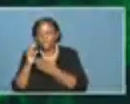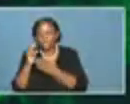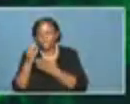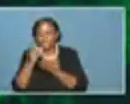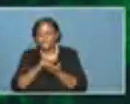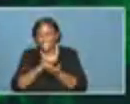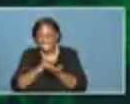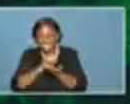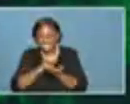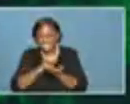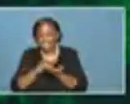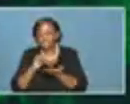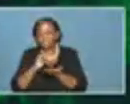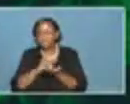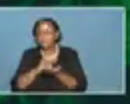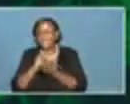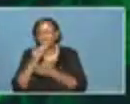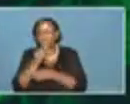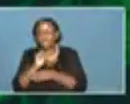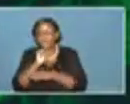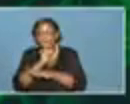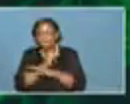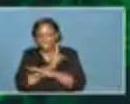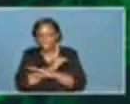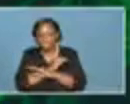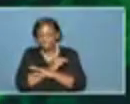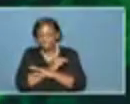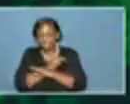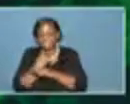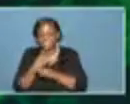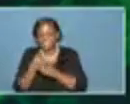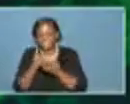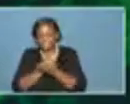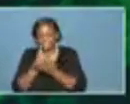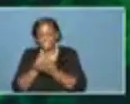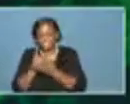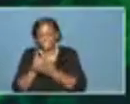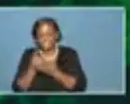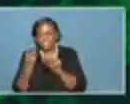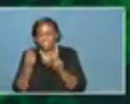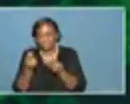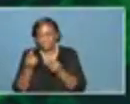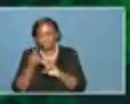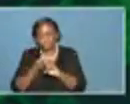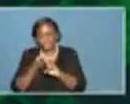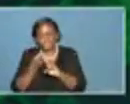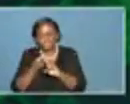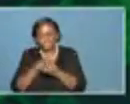once approved, public consultation could begin in a matter of weeks. Now, that's, of course, some good news